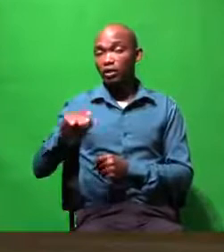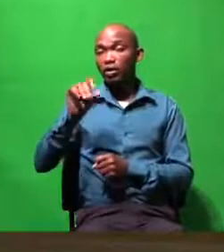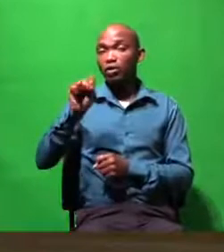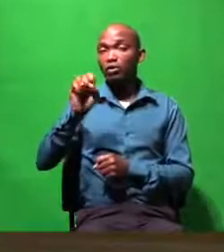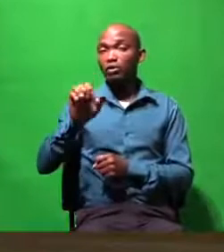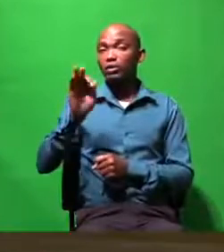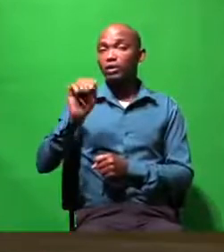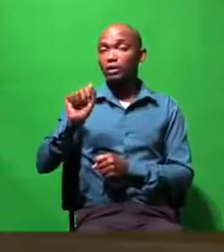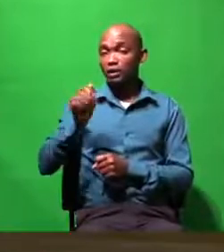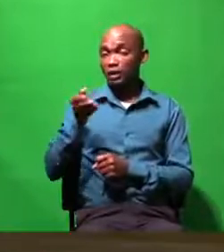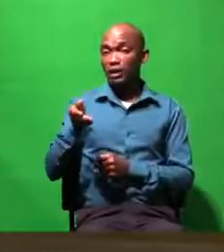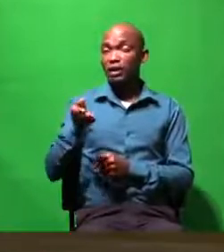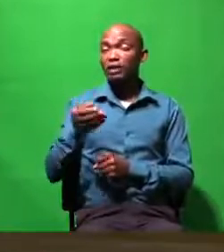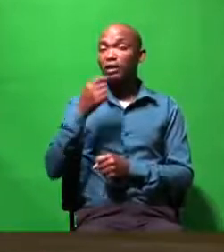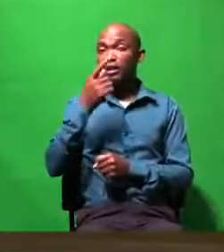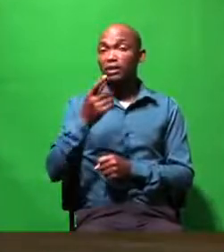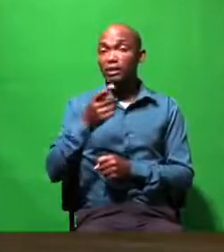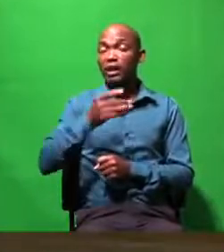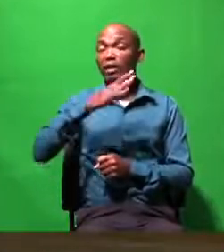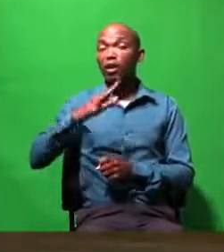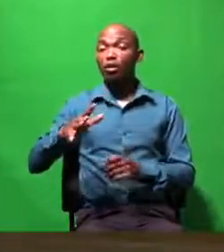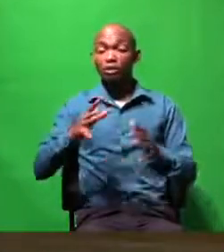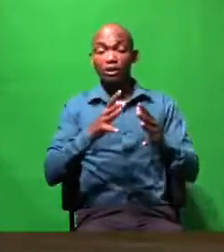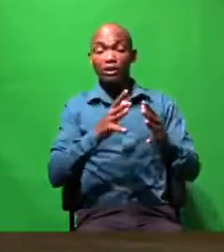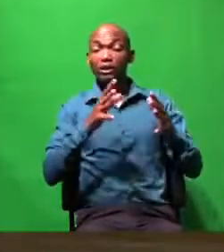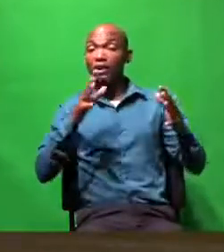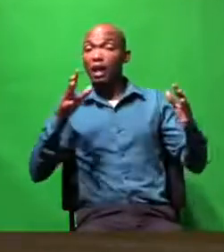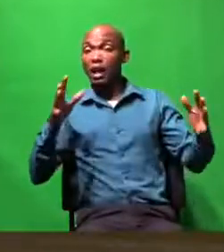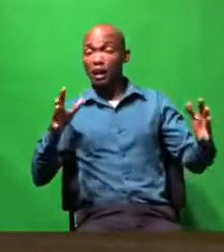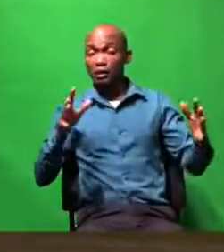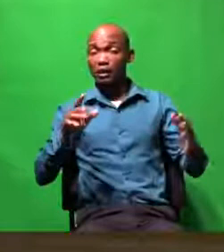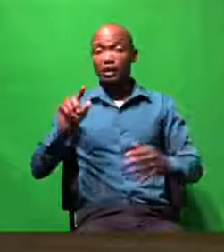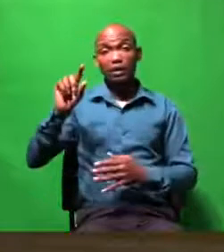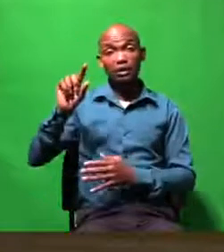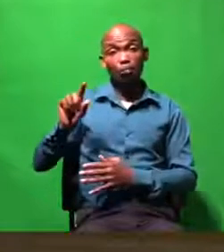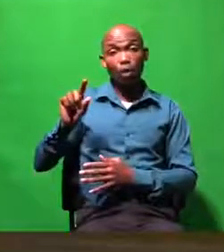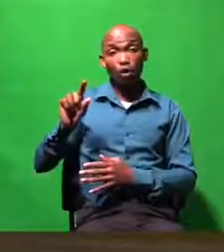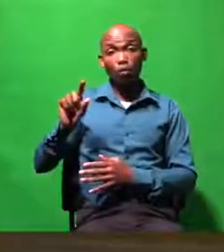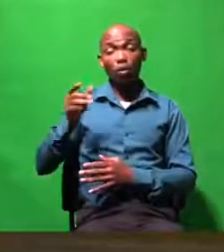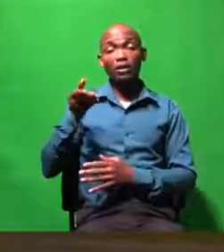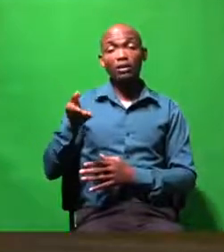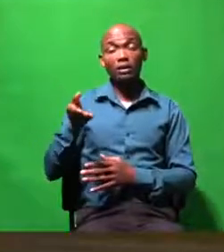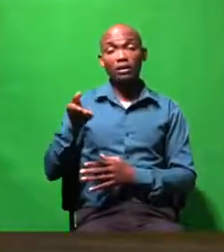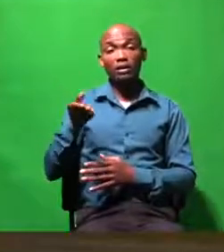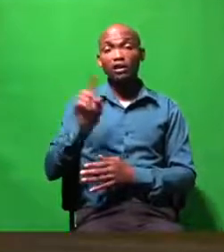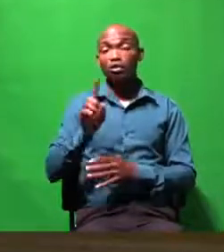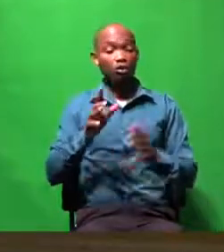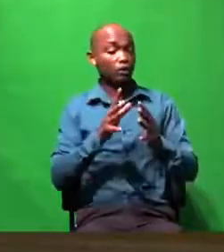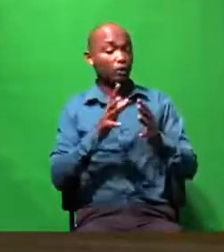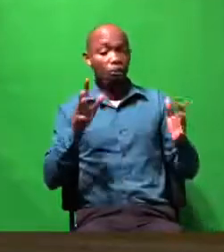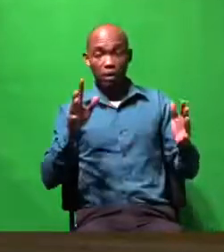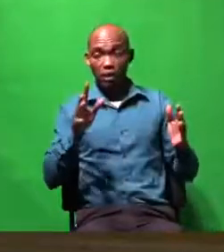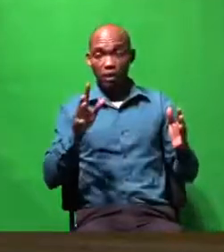can say the ocean is large, but the small one which is not big like